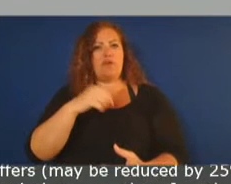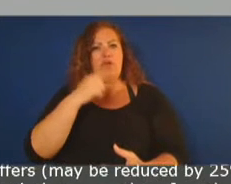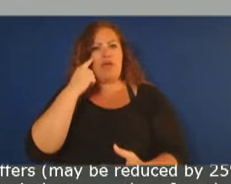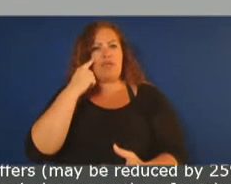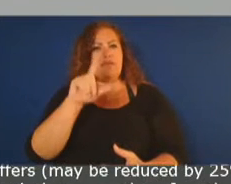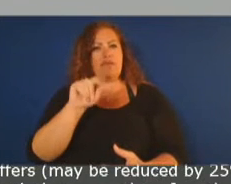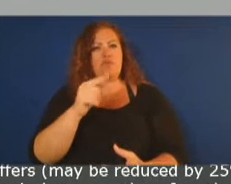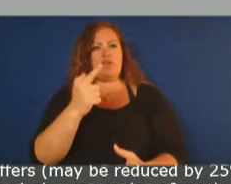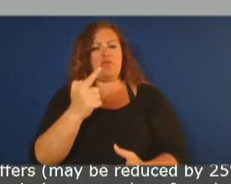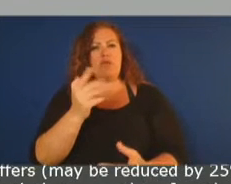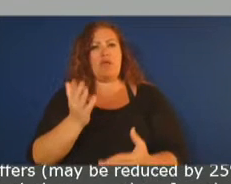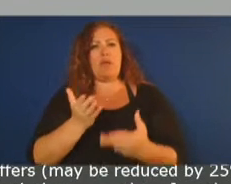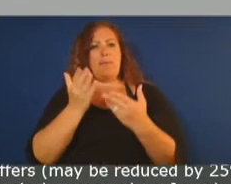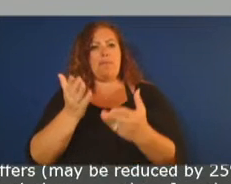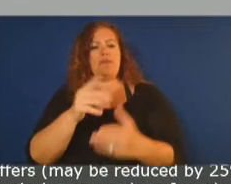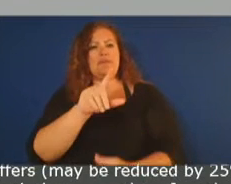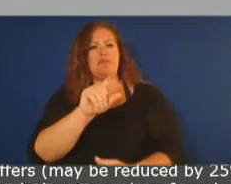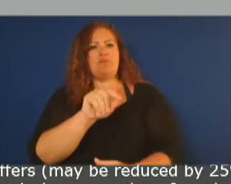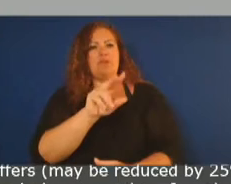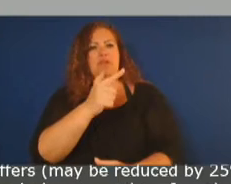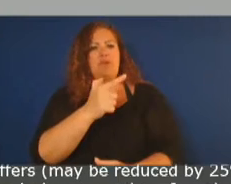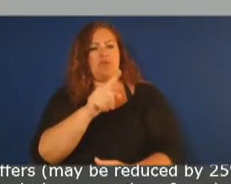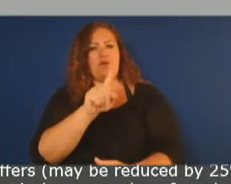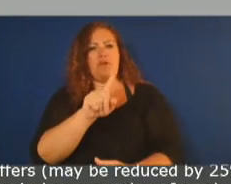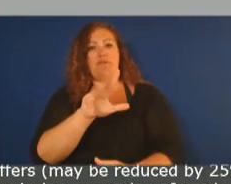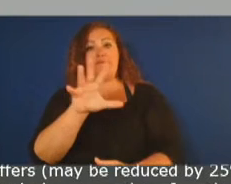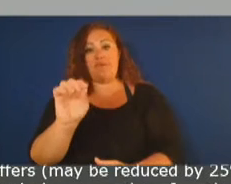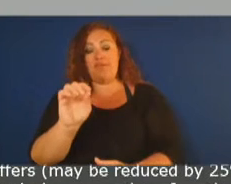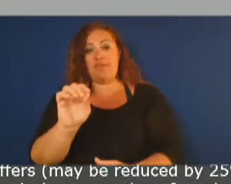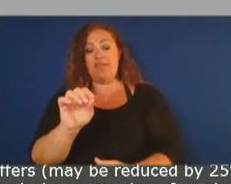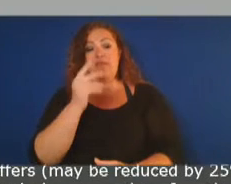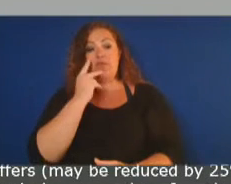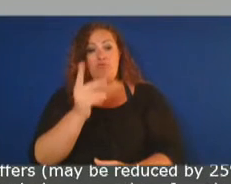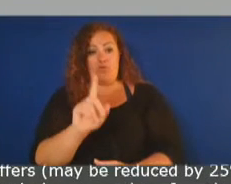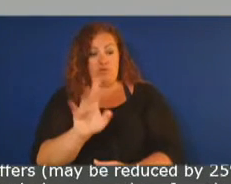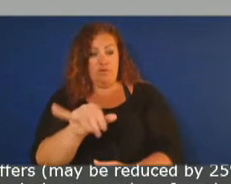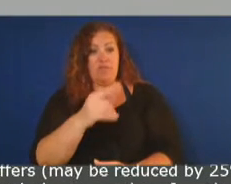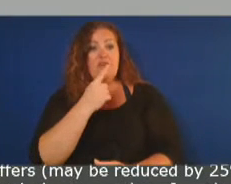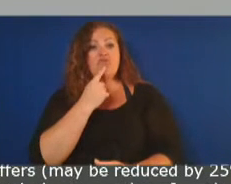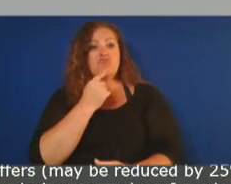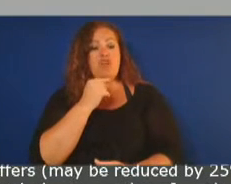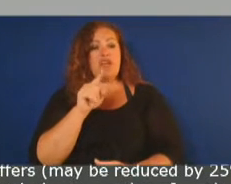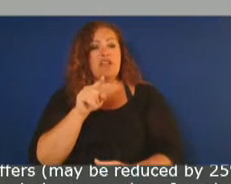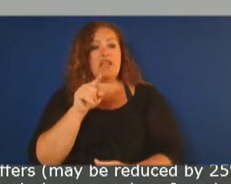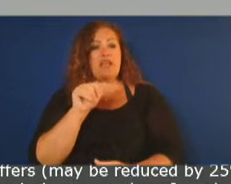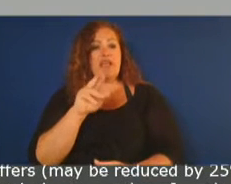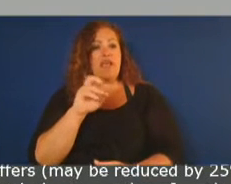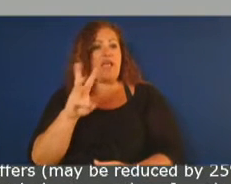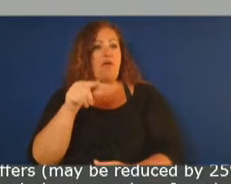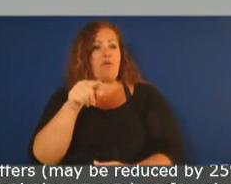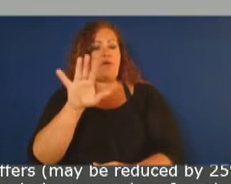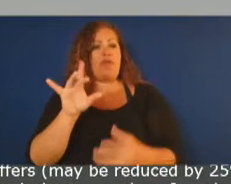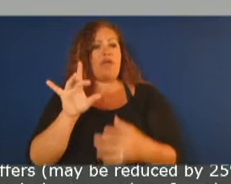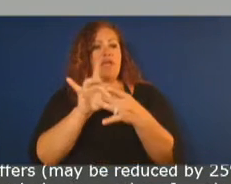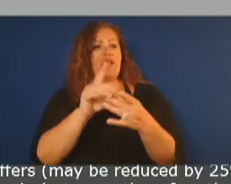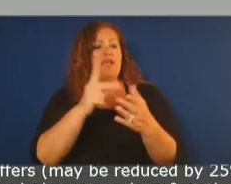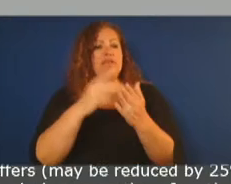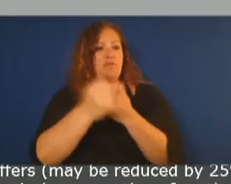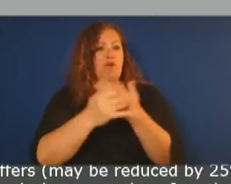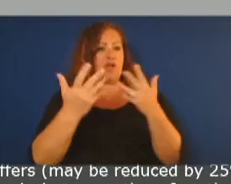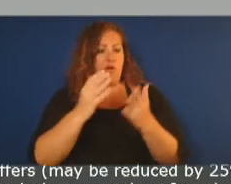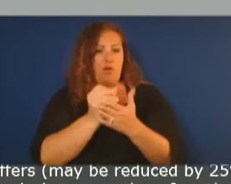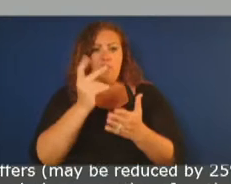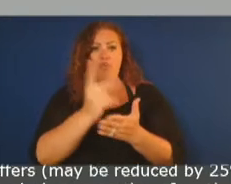petition 202150 uh so where you see that top red arrow that connects through a project that was already approved and is in